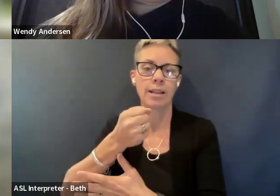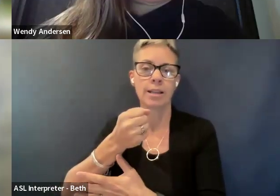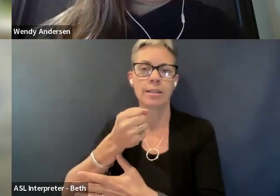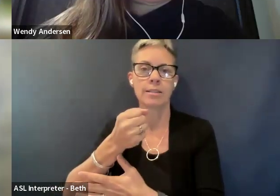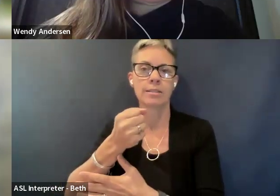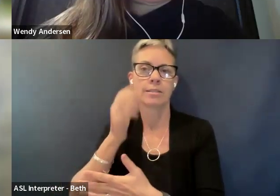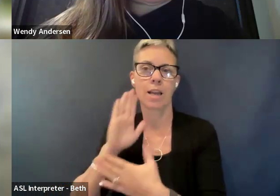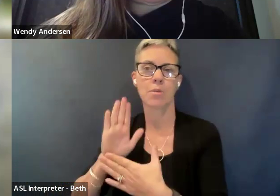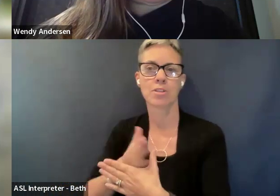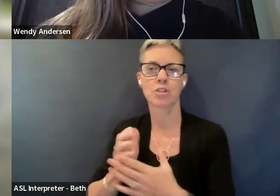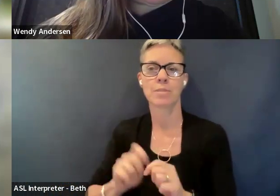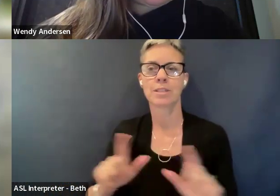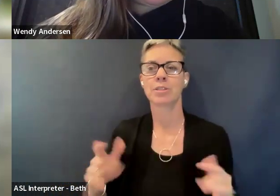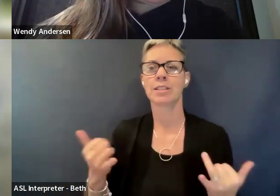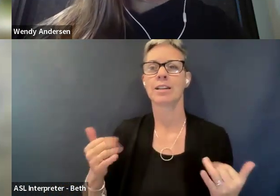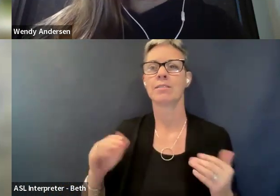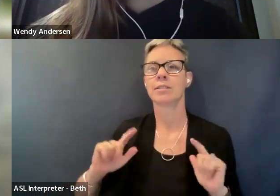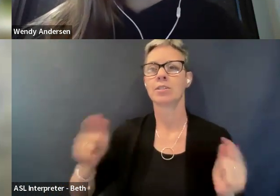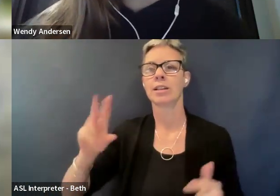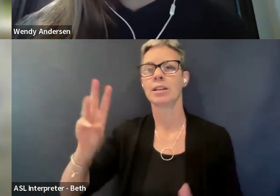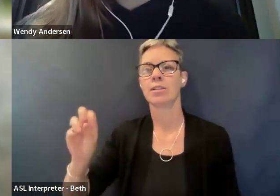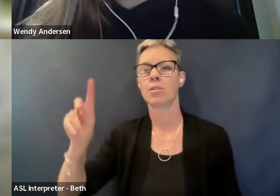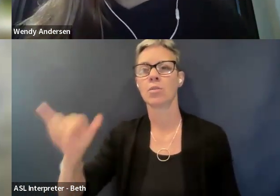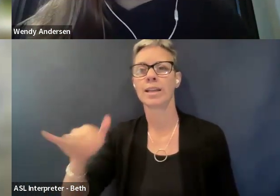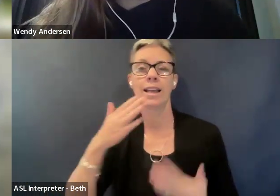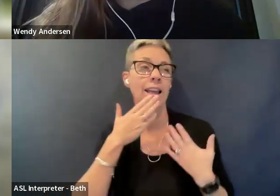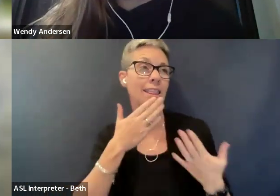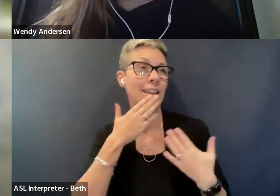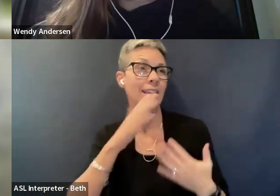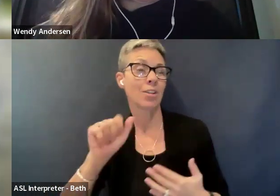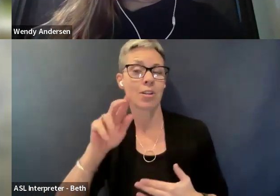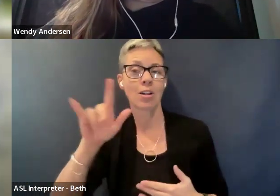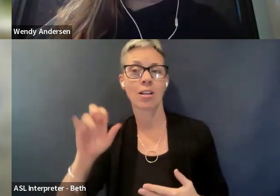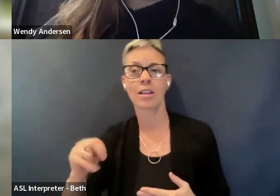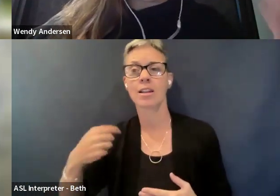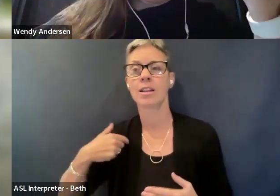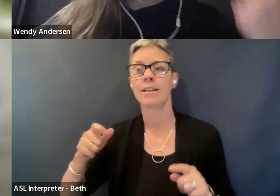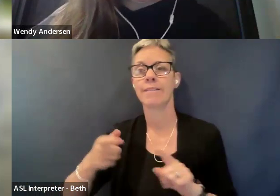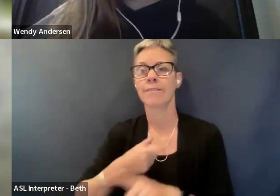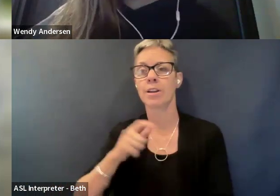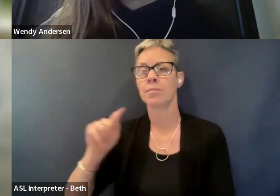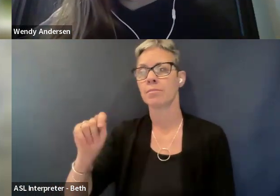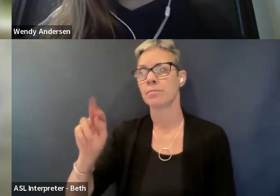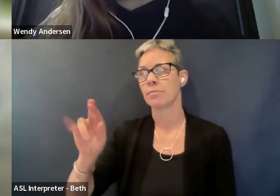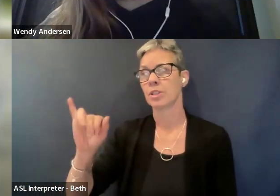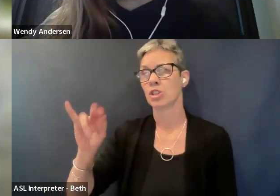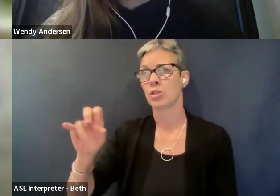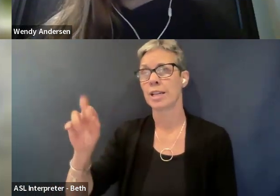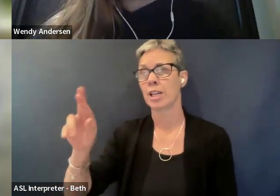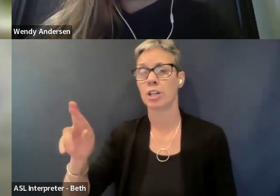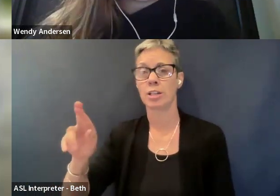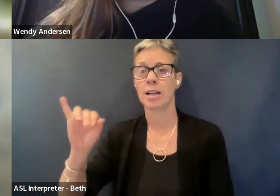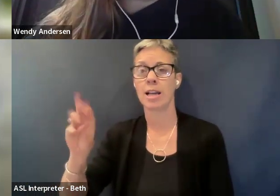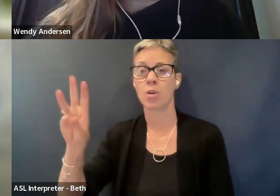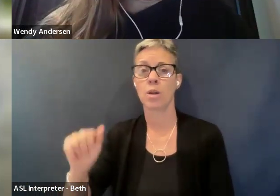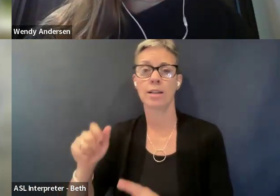share my screen again. Go ahead, Wendy. Thanks, Carlin. I am from Trainer, Iowa, so representing the southwest side of the